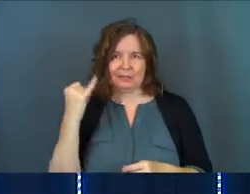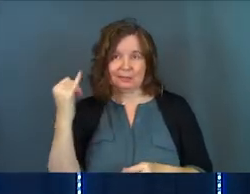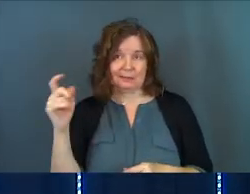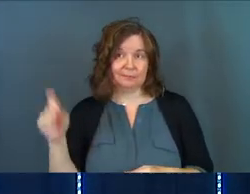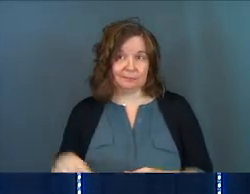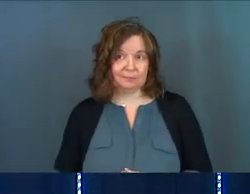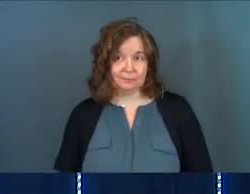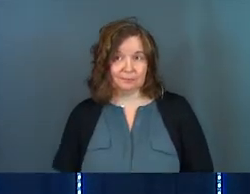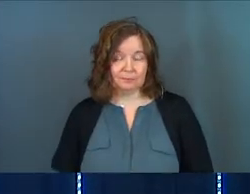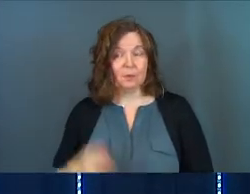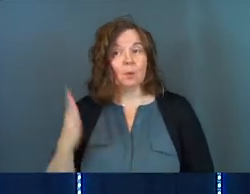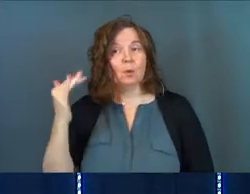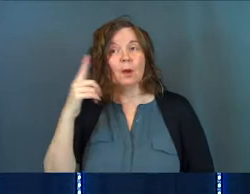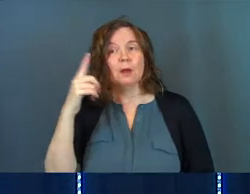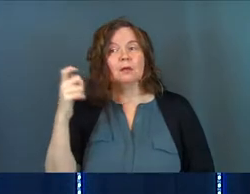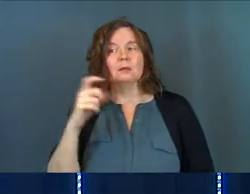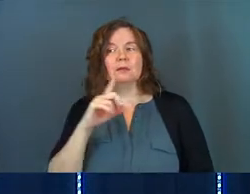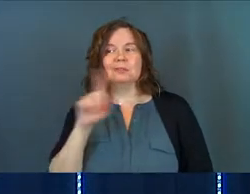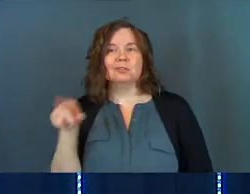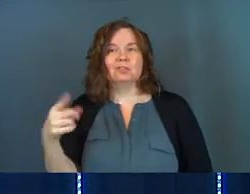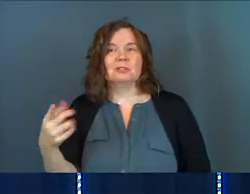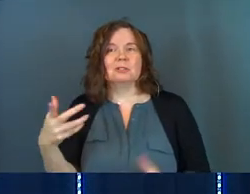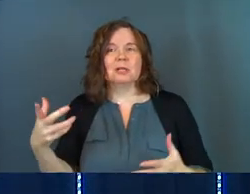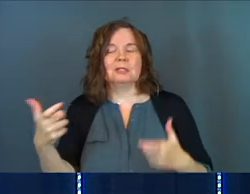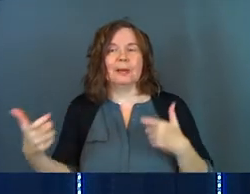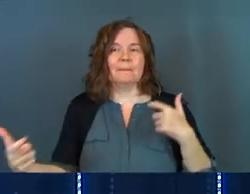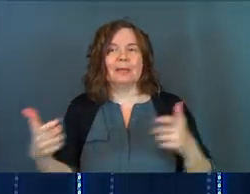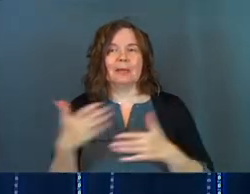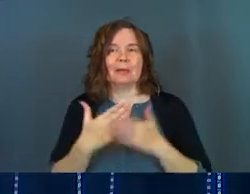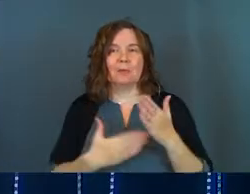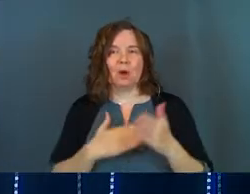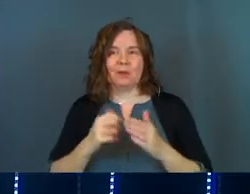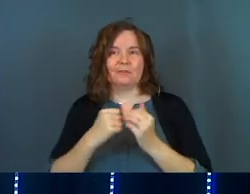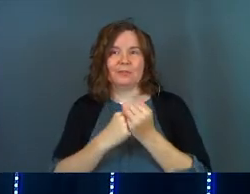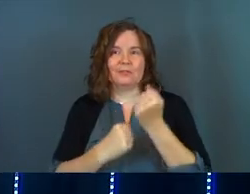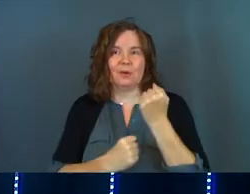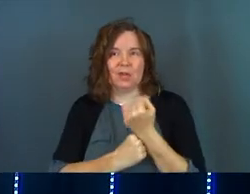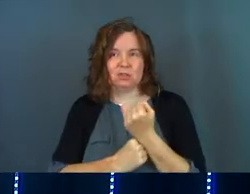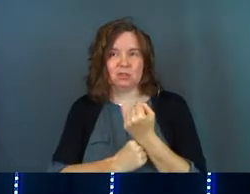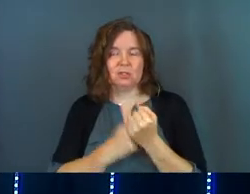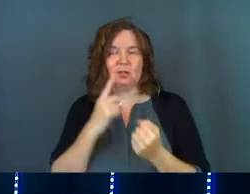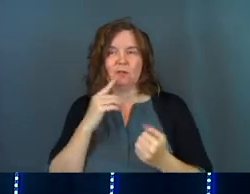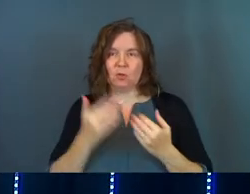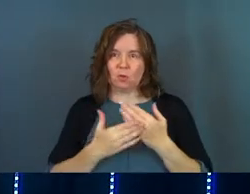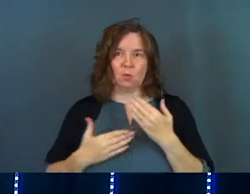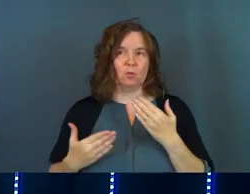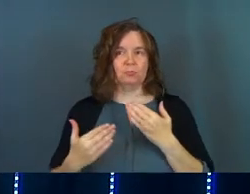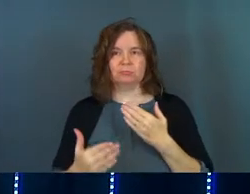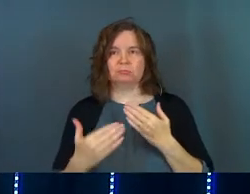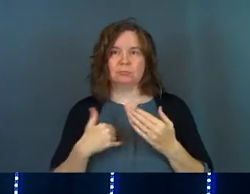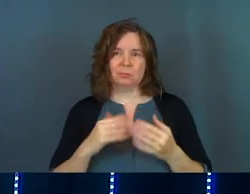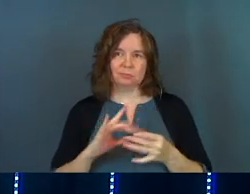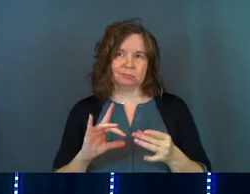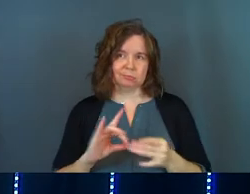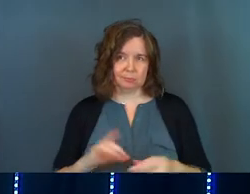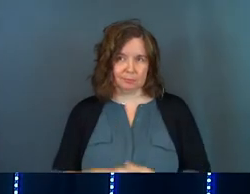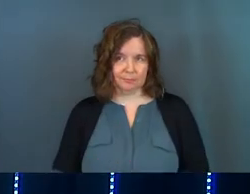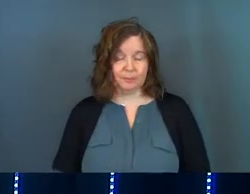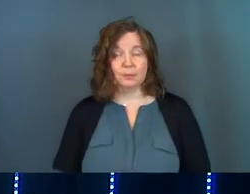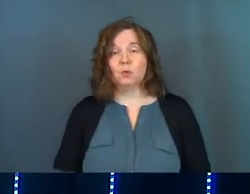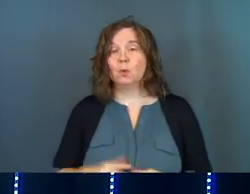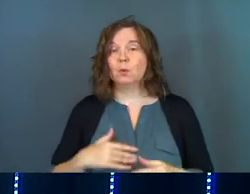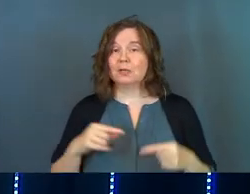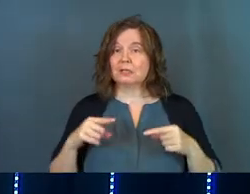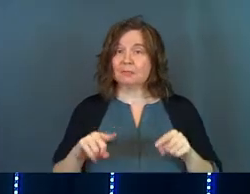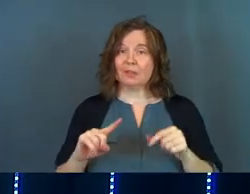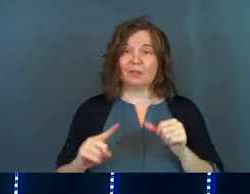idea. Because it's just such a big part of the foundation for the rest of what I want to talk about. So we're